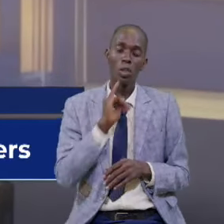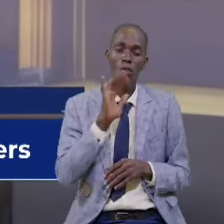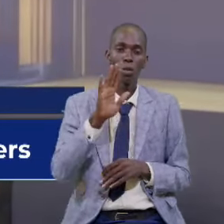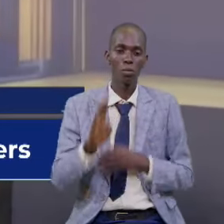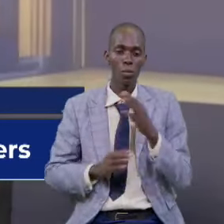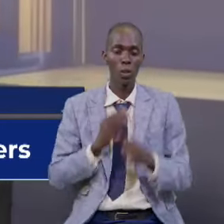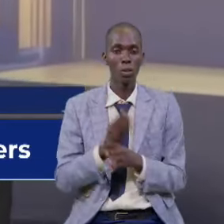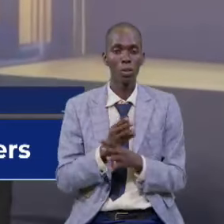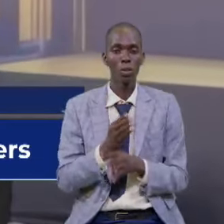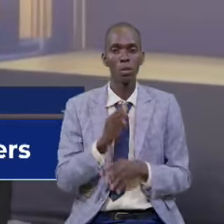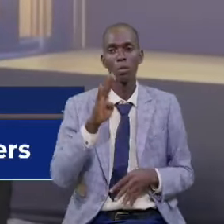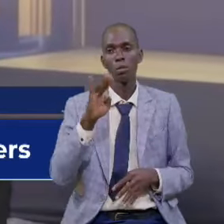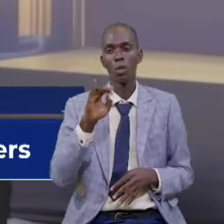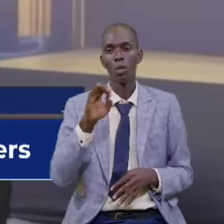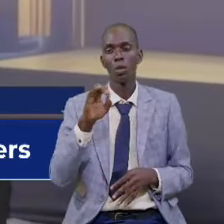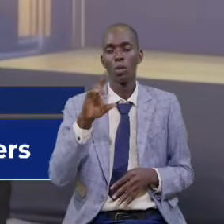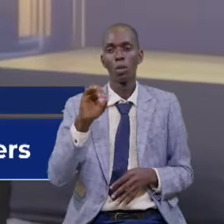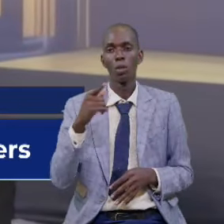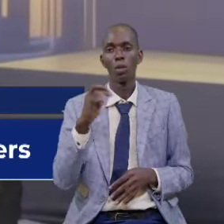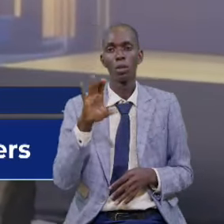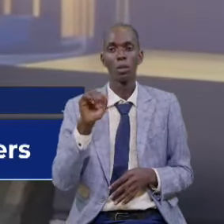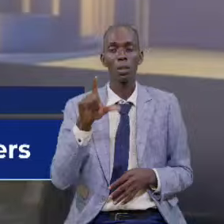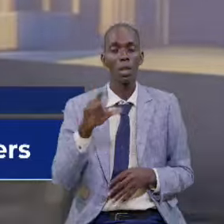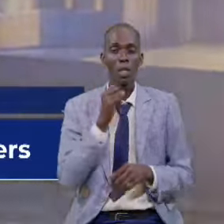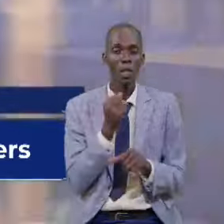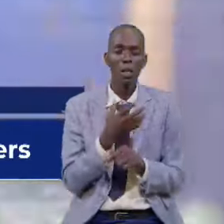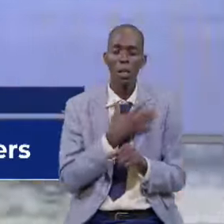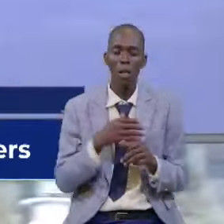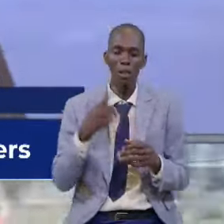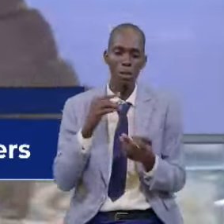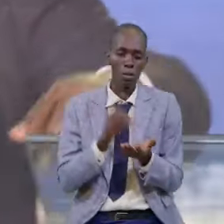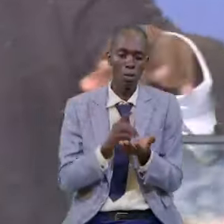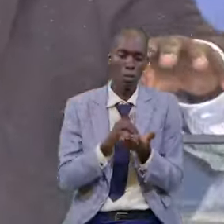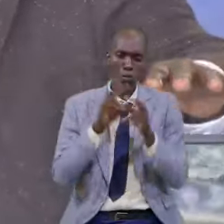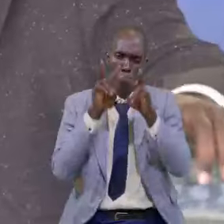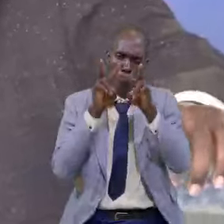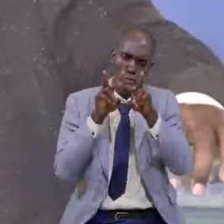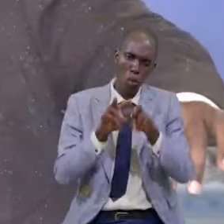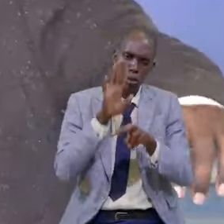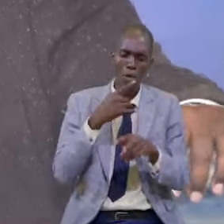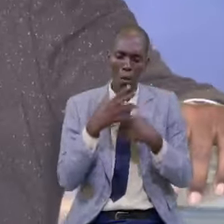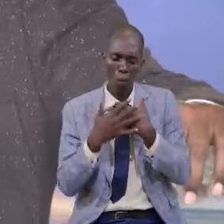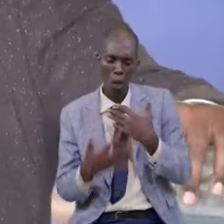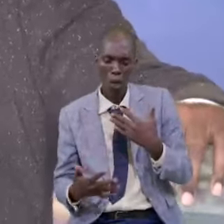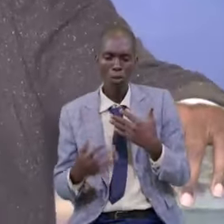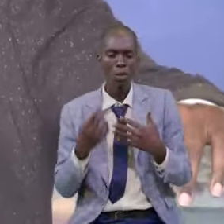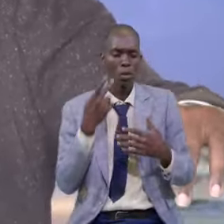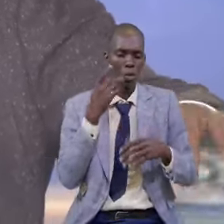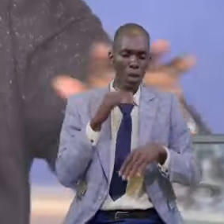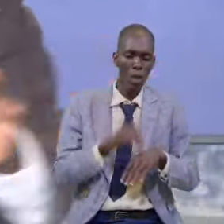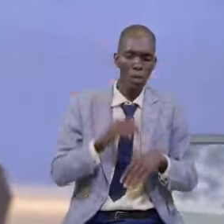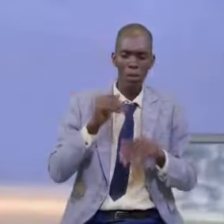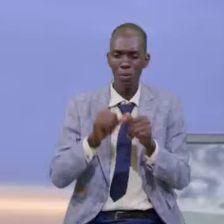see the veins and the blood and the brain and everything, and they will say, although you are chronologically